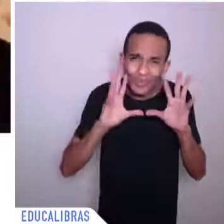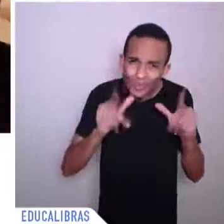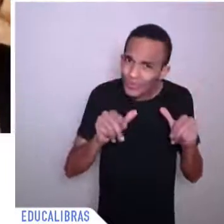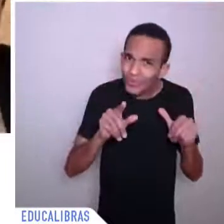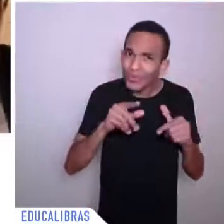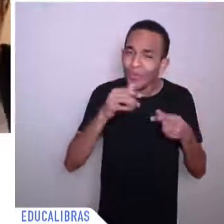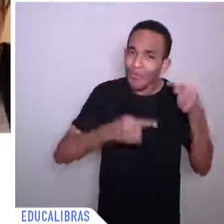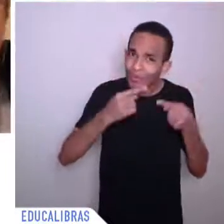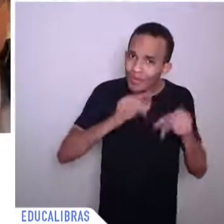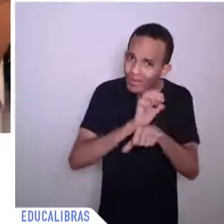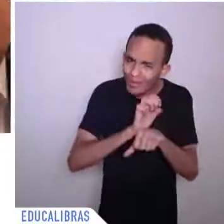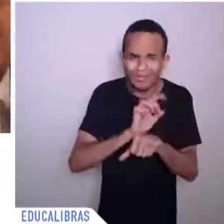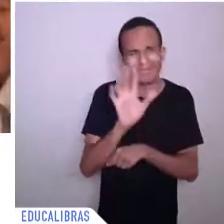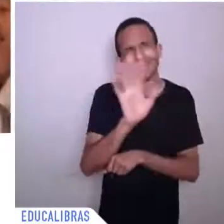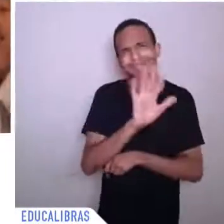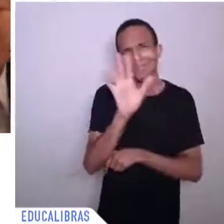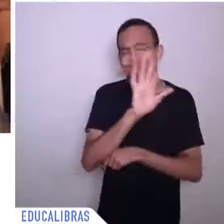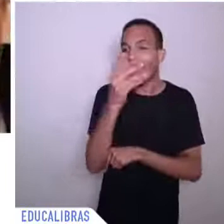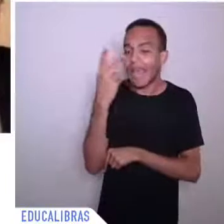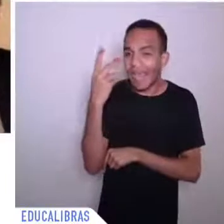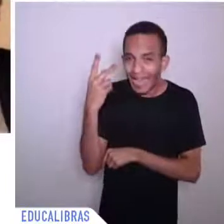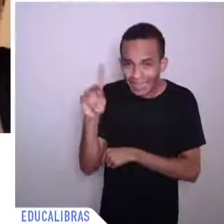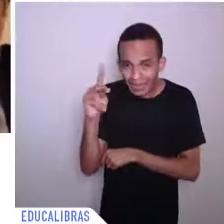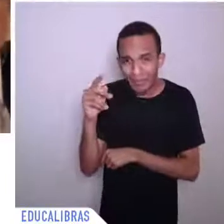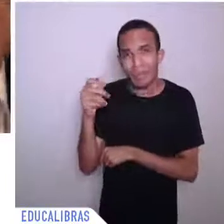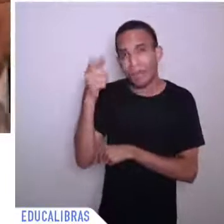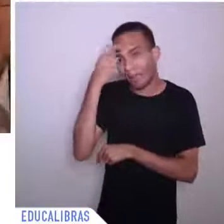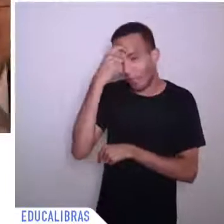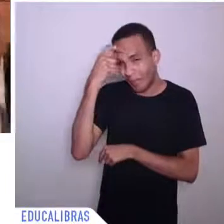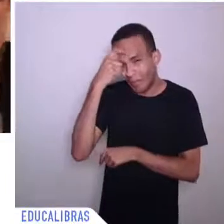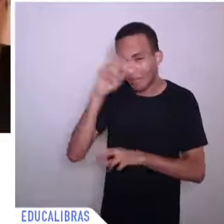stupid because the law doesn't respond to everything. But this